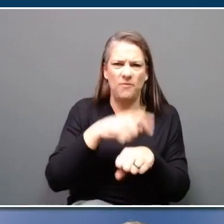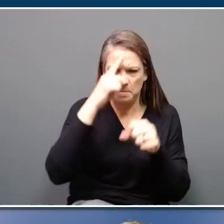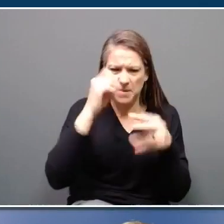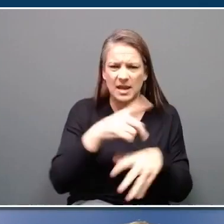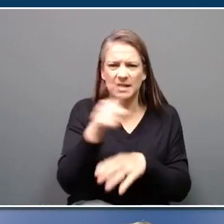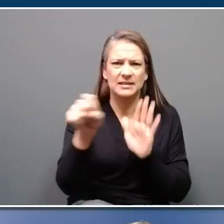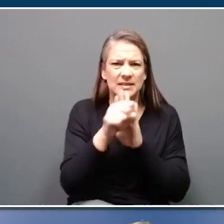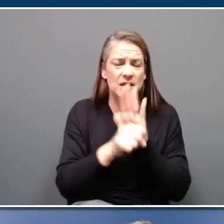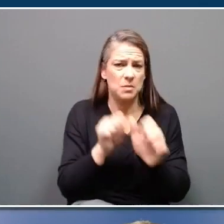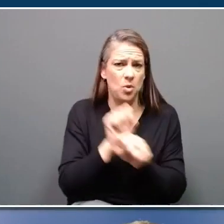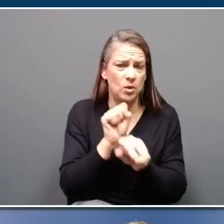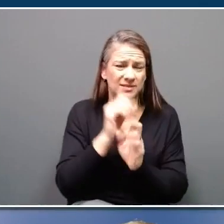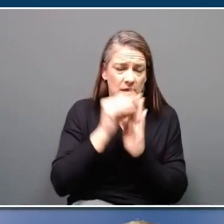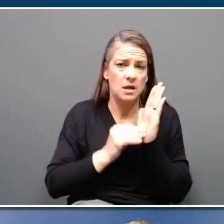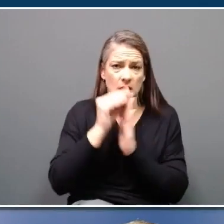employees